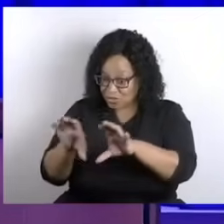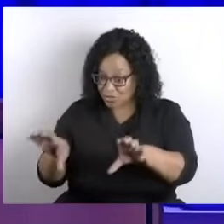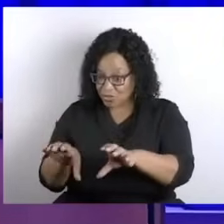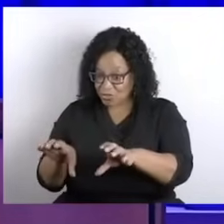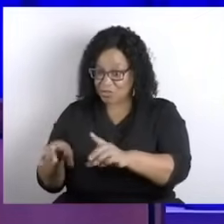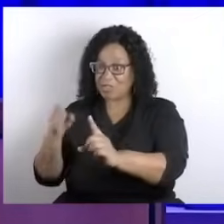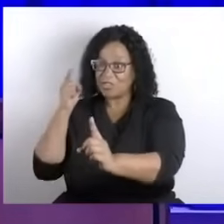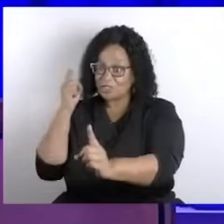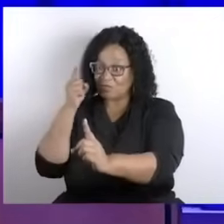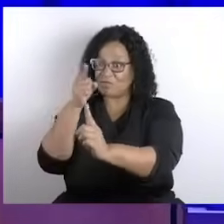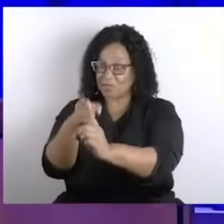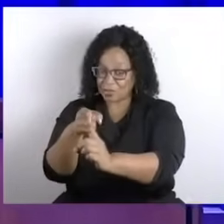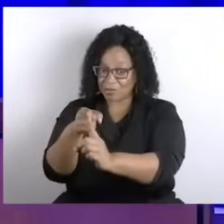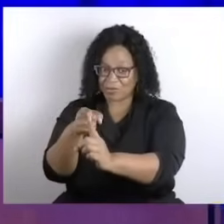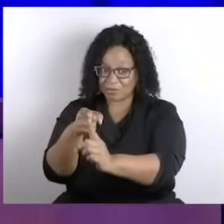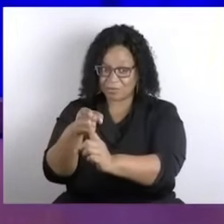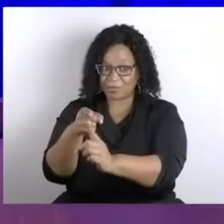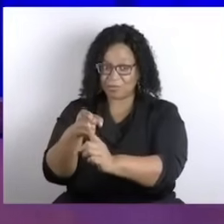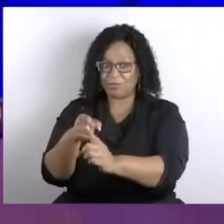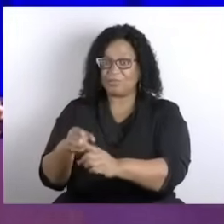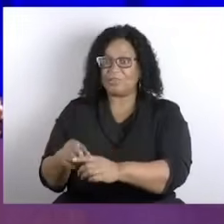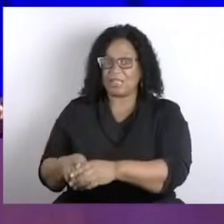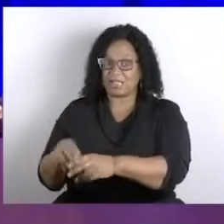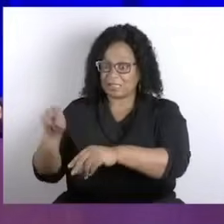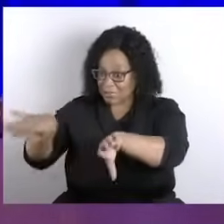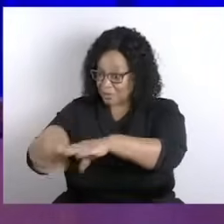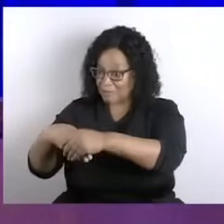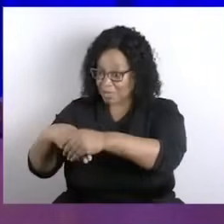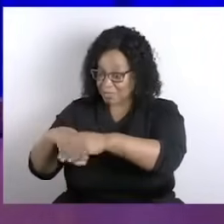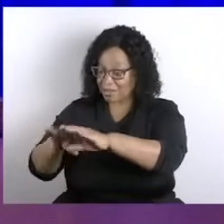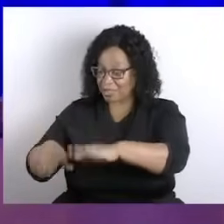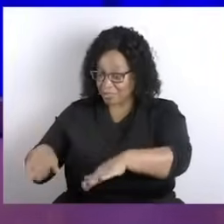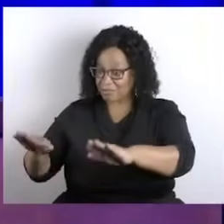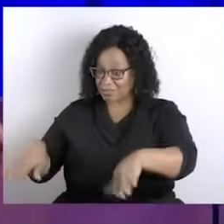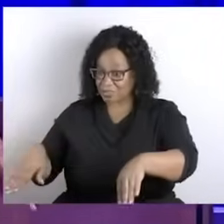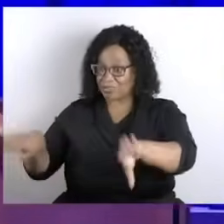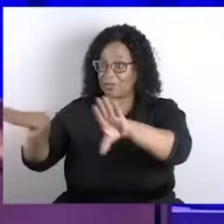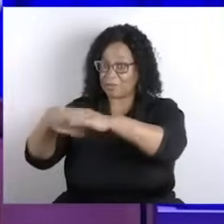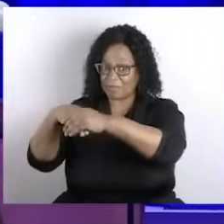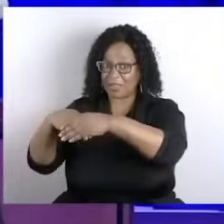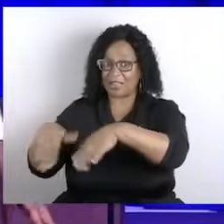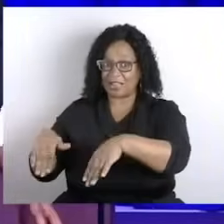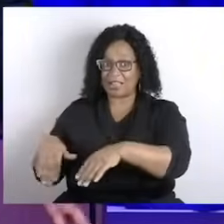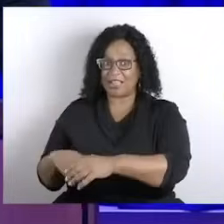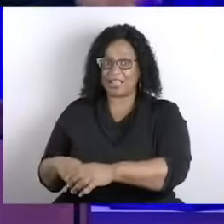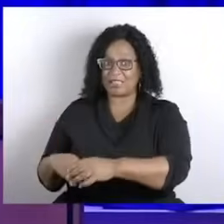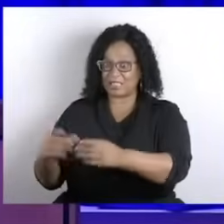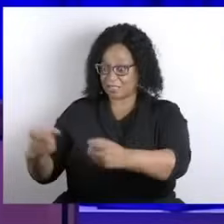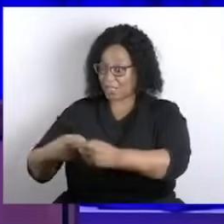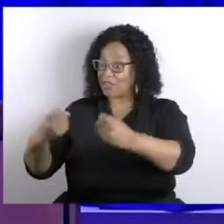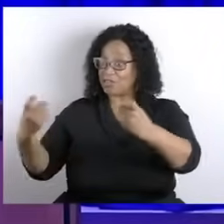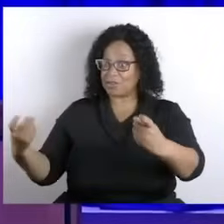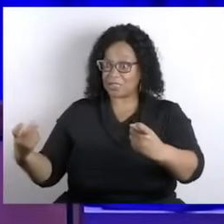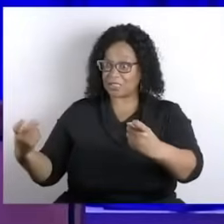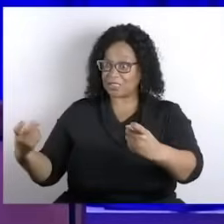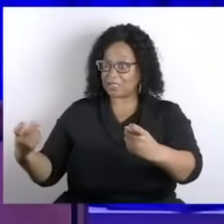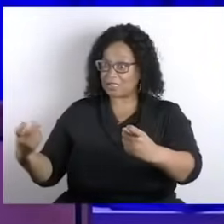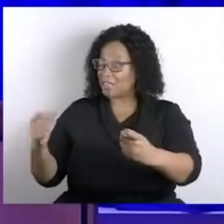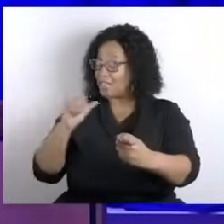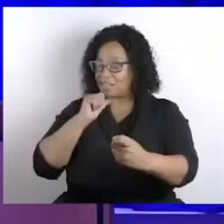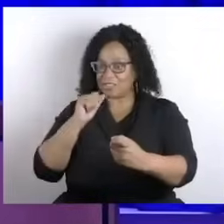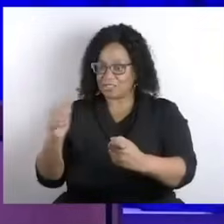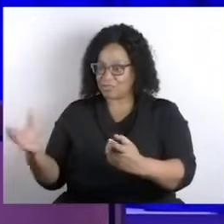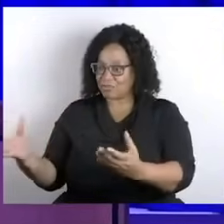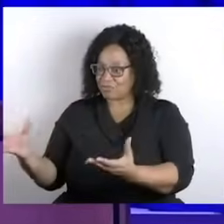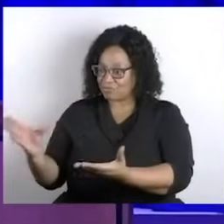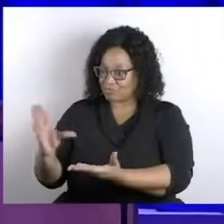When your children get grown, let them marry, have some children. He says, here it is, increase there. And don't decrease. When